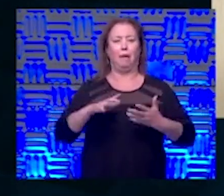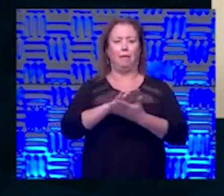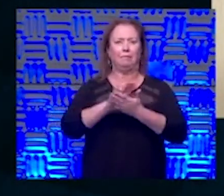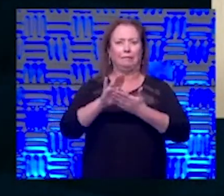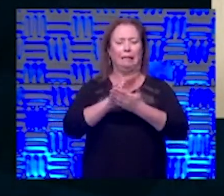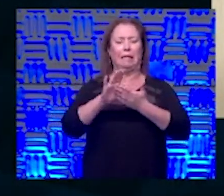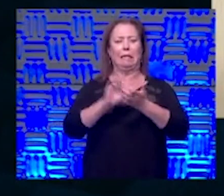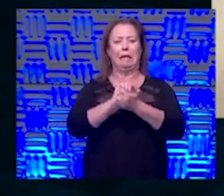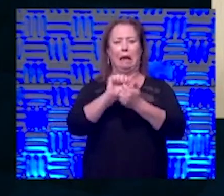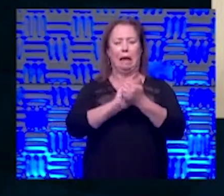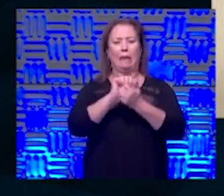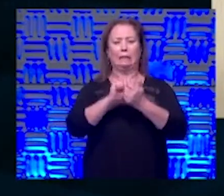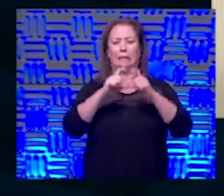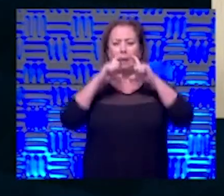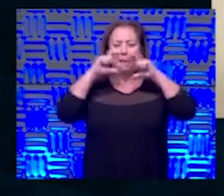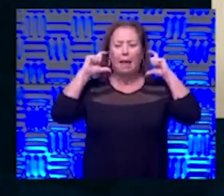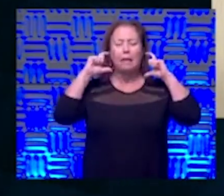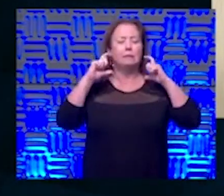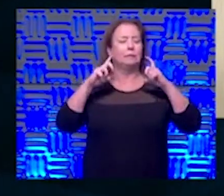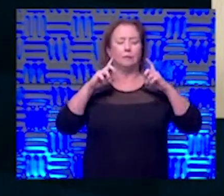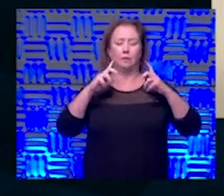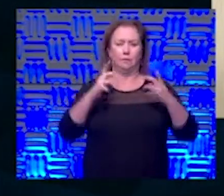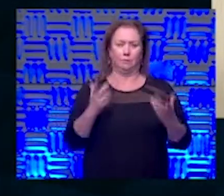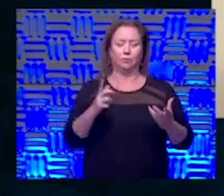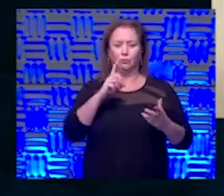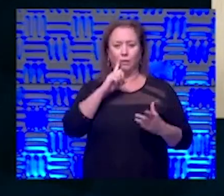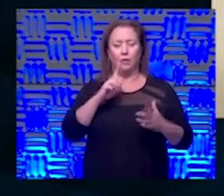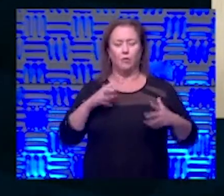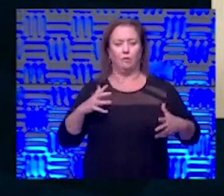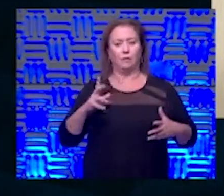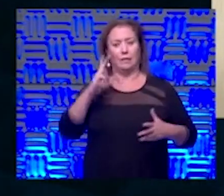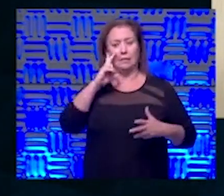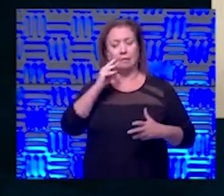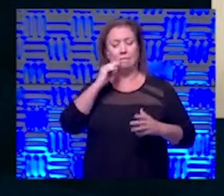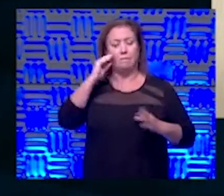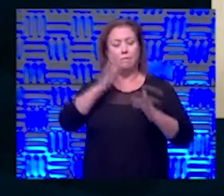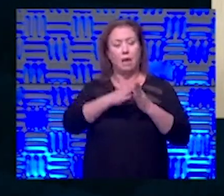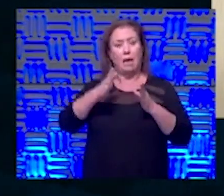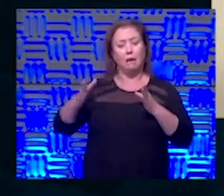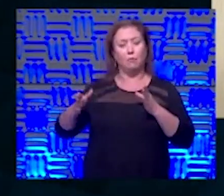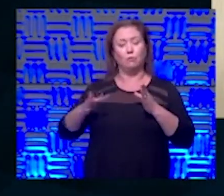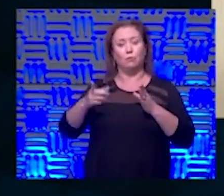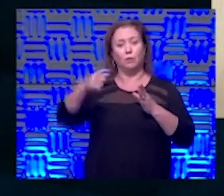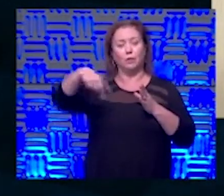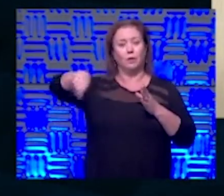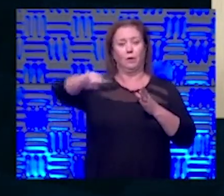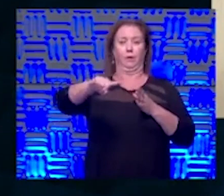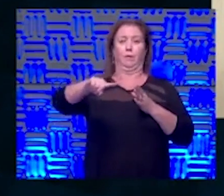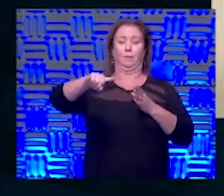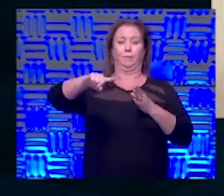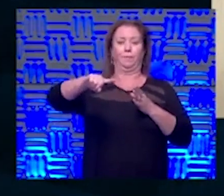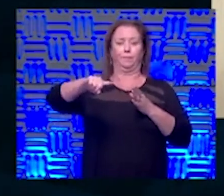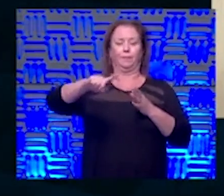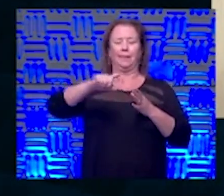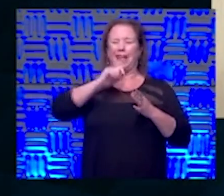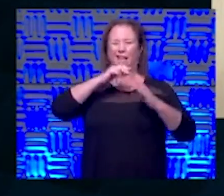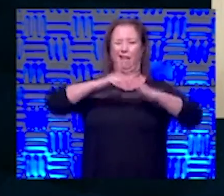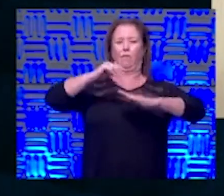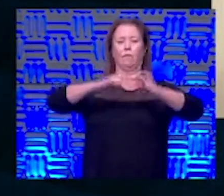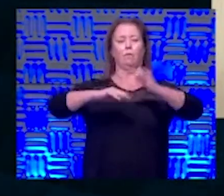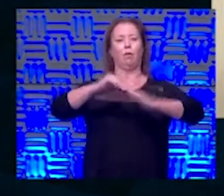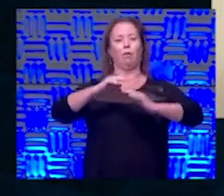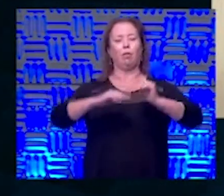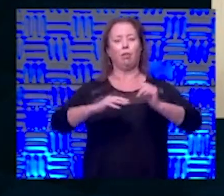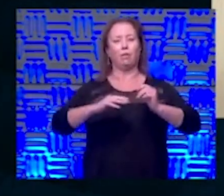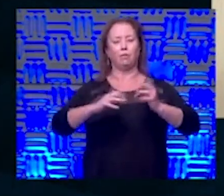and if everyone else was wearing a mask. And has seen some of her neighbors from a distance, but really is uncomfortable with the idea of